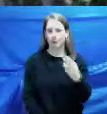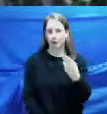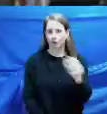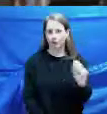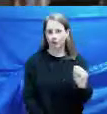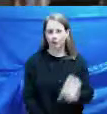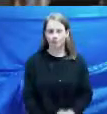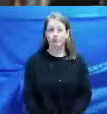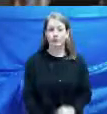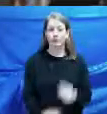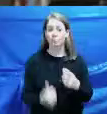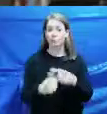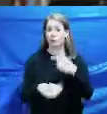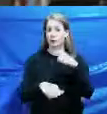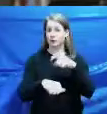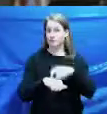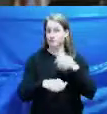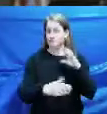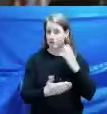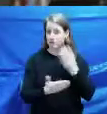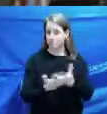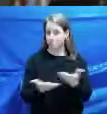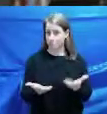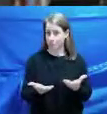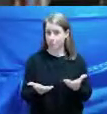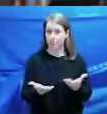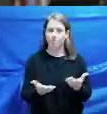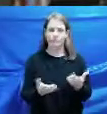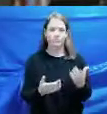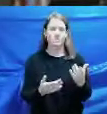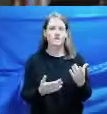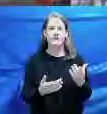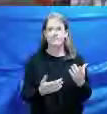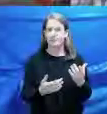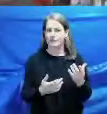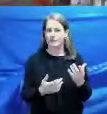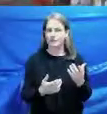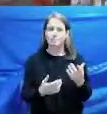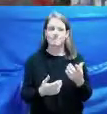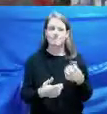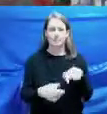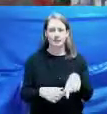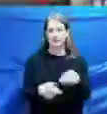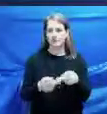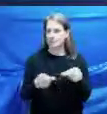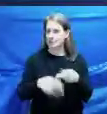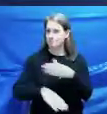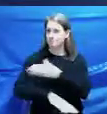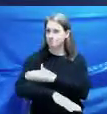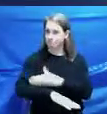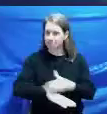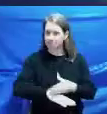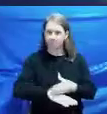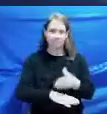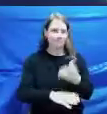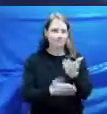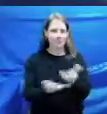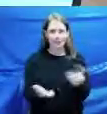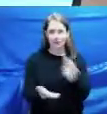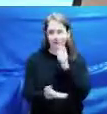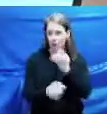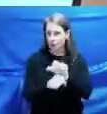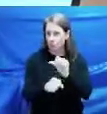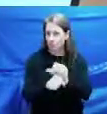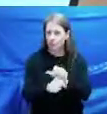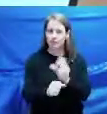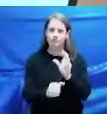When I first came here as principal, Sammamish was in a place of declining enrollment. Things weren't working. The staff came together and was thinking about,